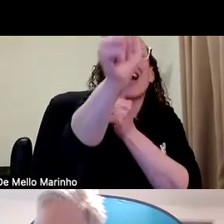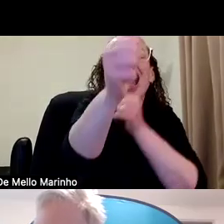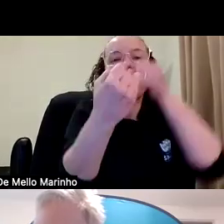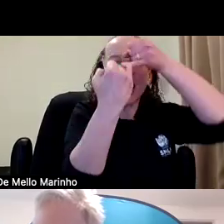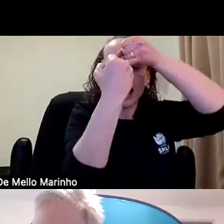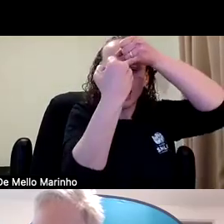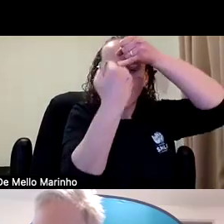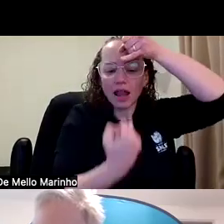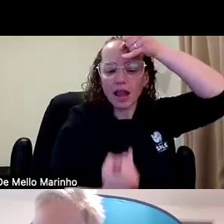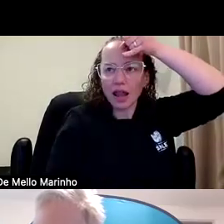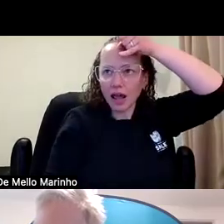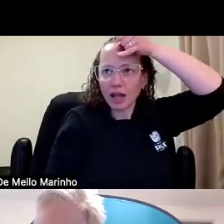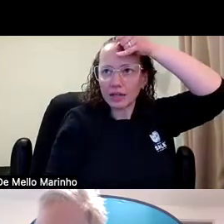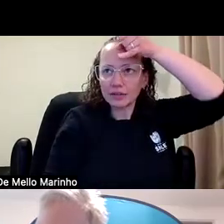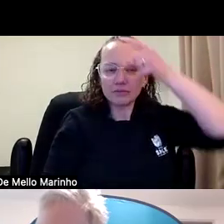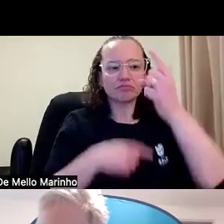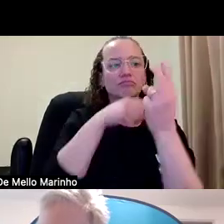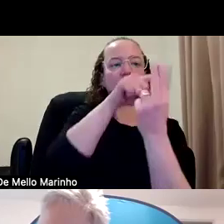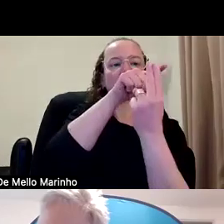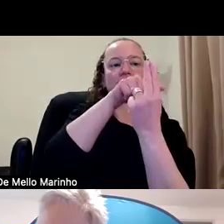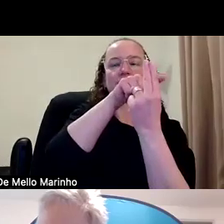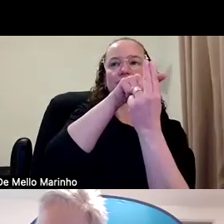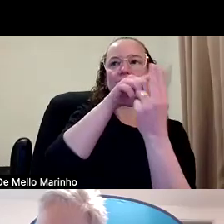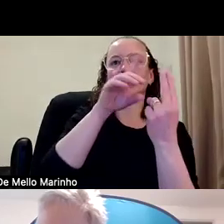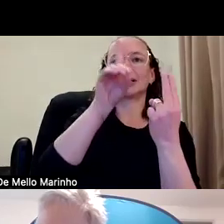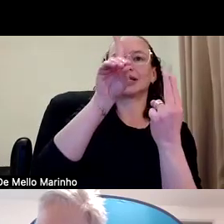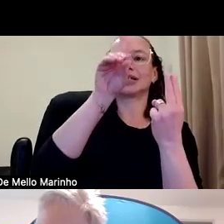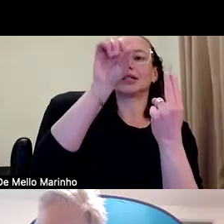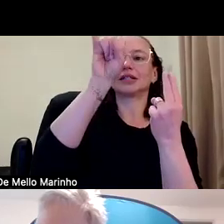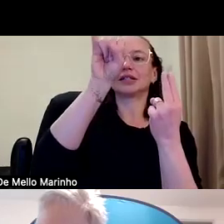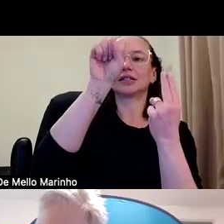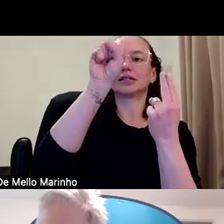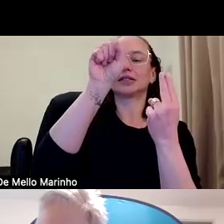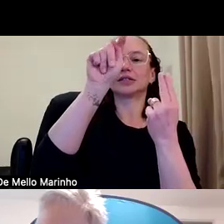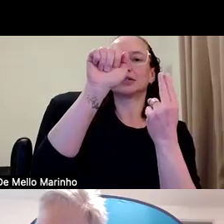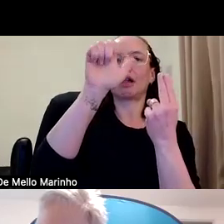And if it's farthest from that line, from that central line,